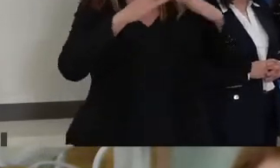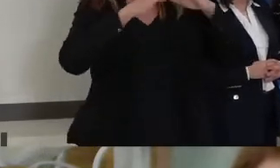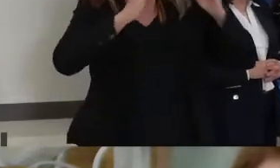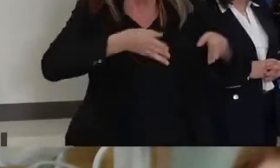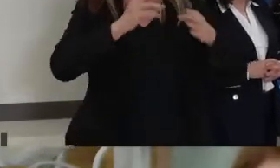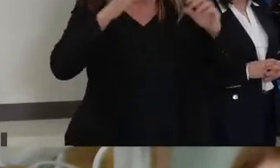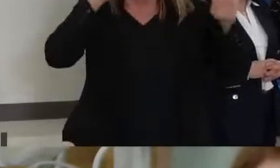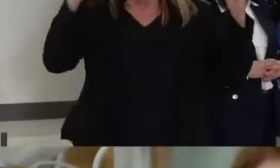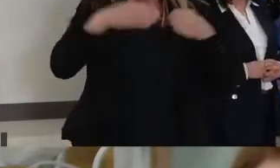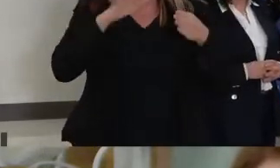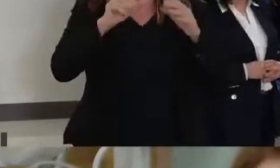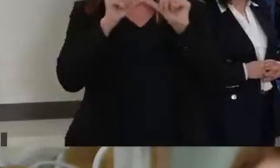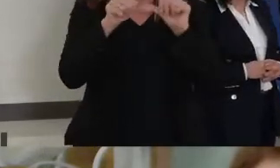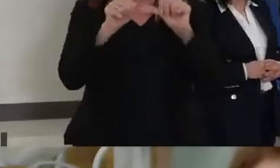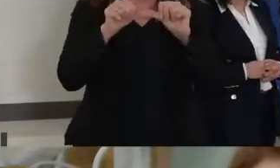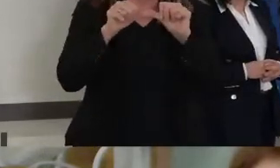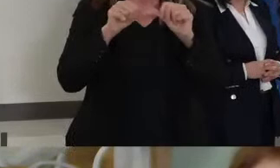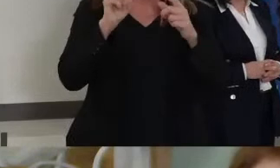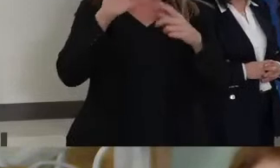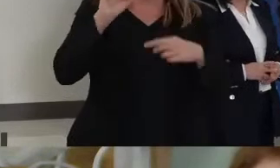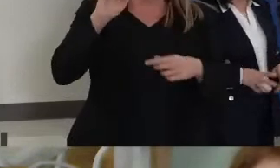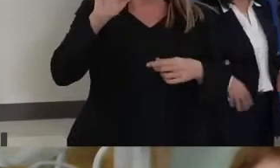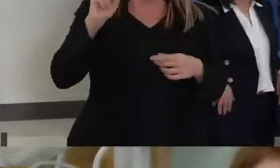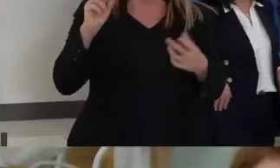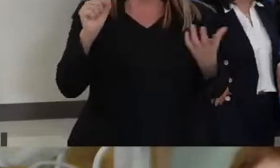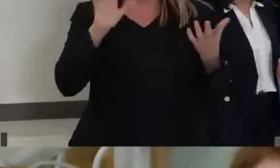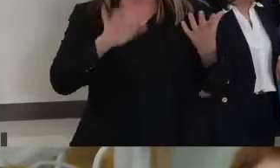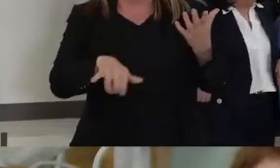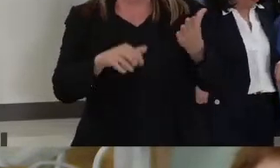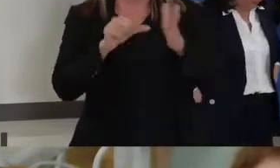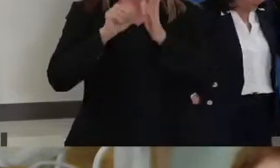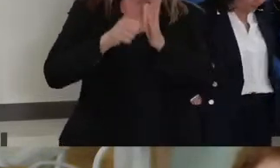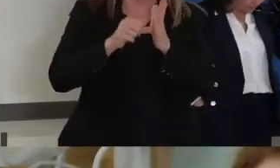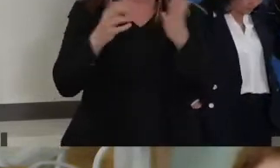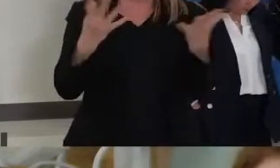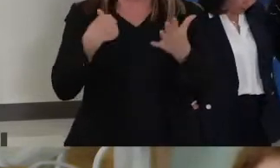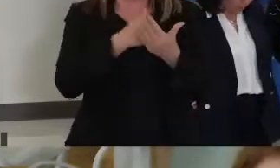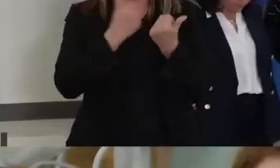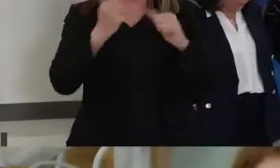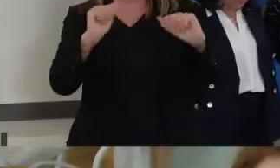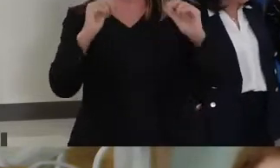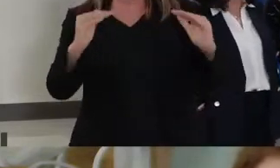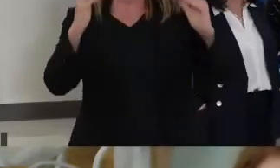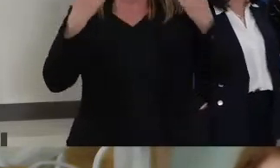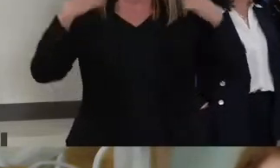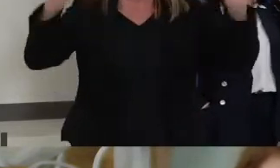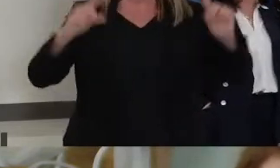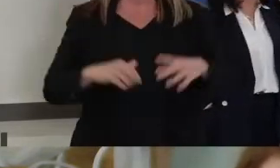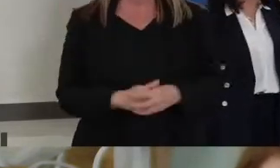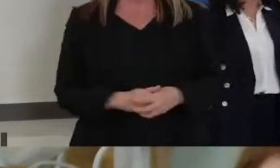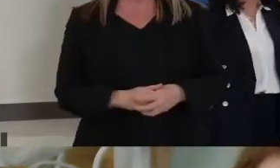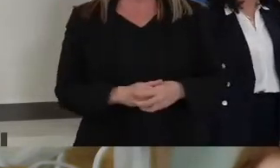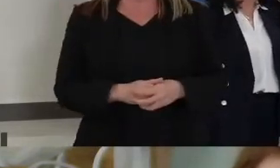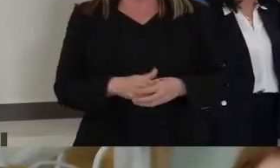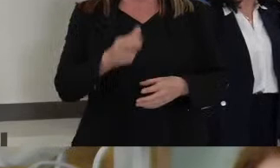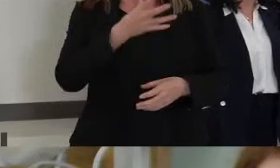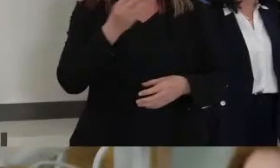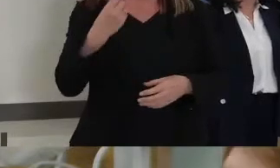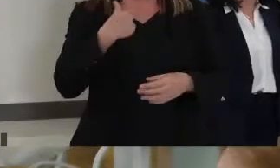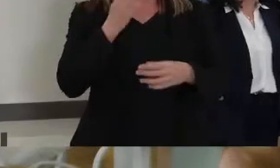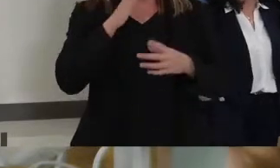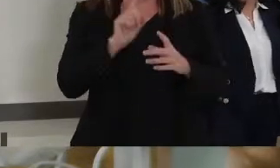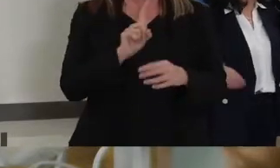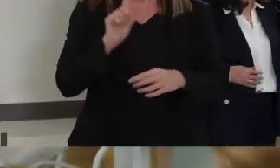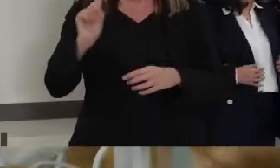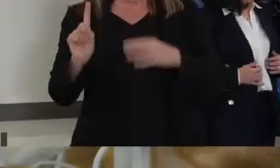on these chronic conditions. And so that's the thrust of what we're trying to advance. And I will step aside